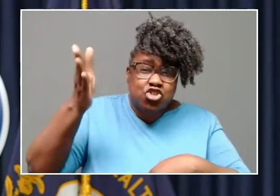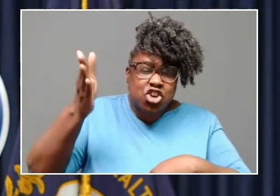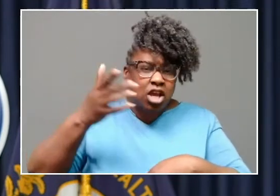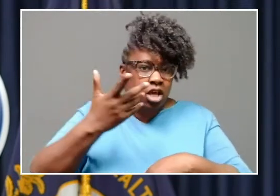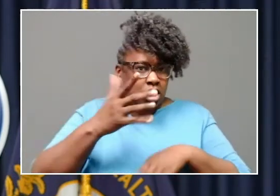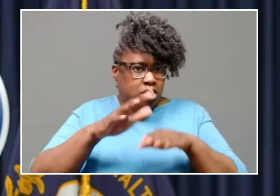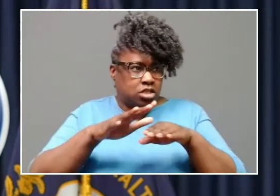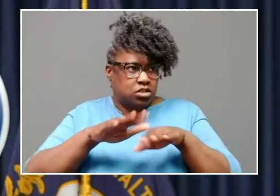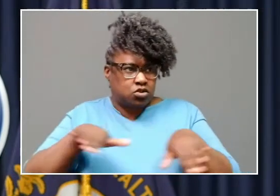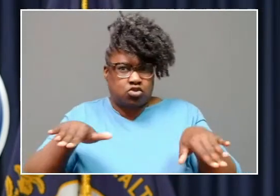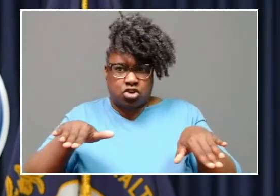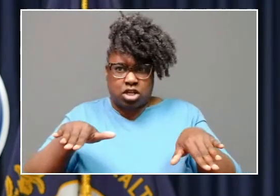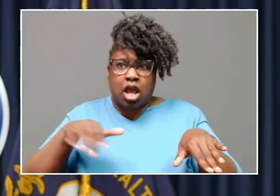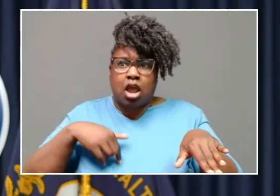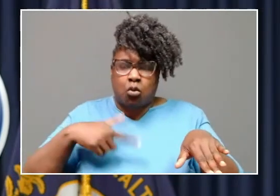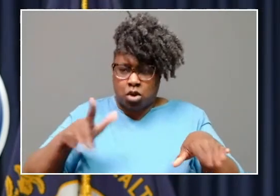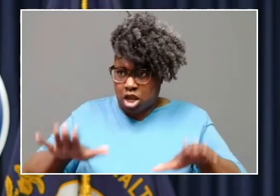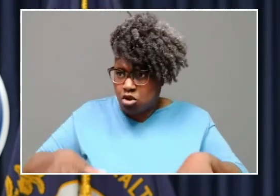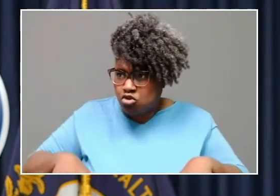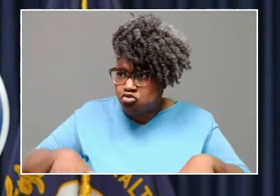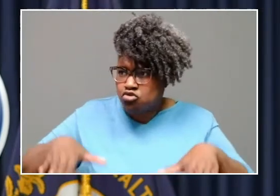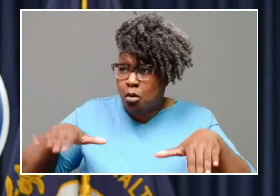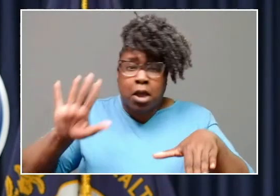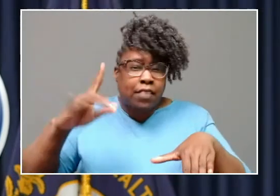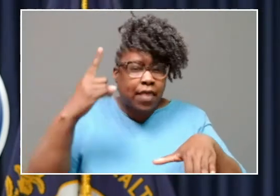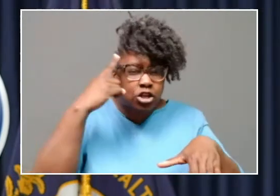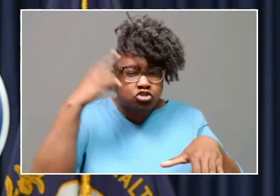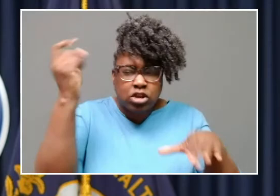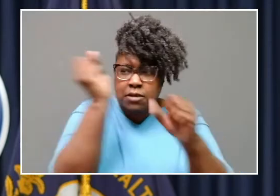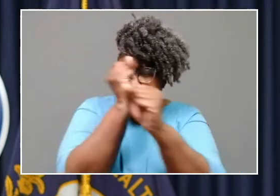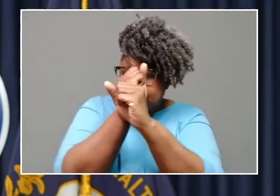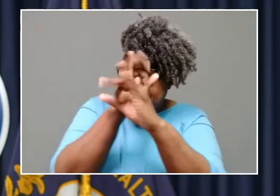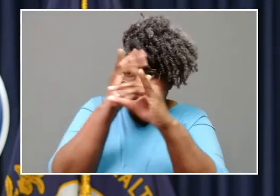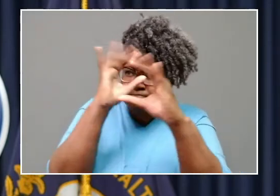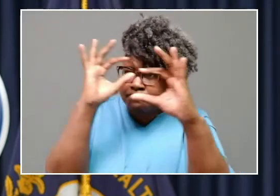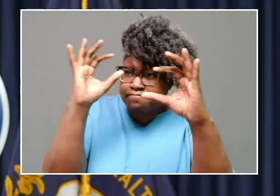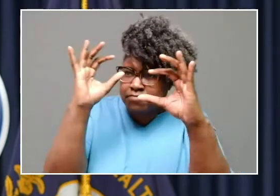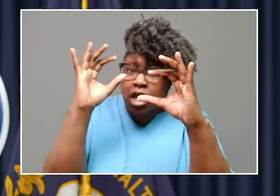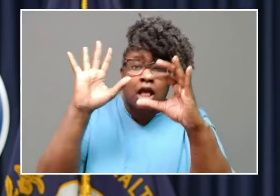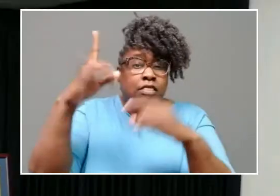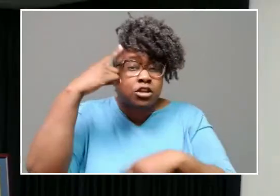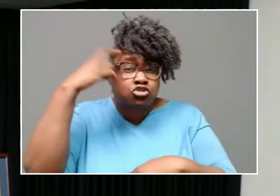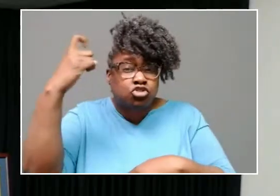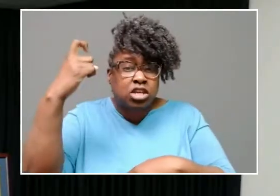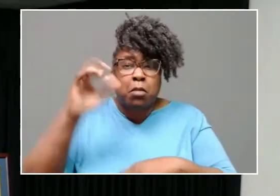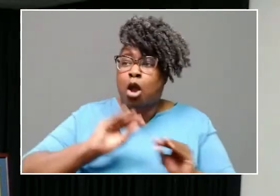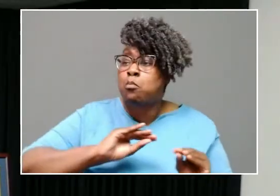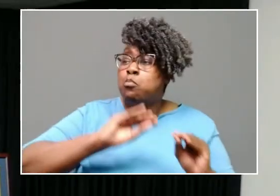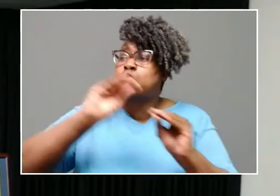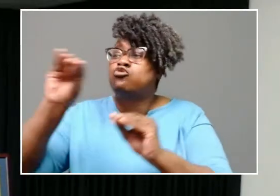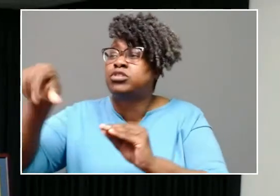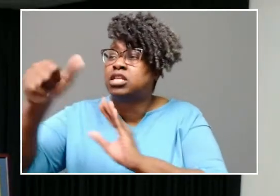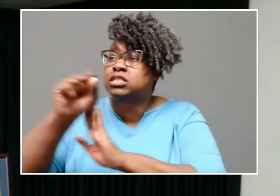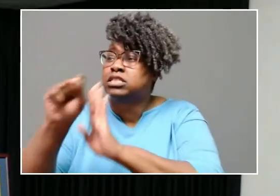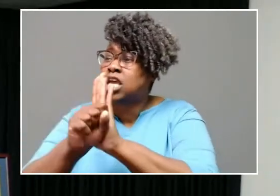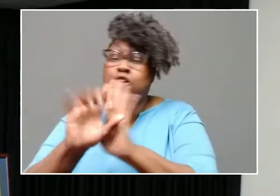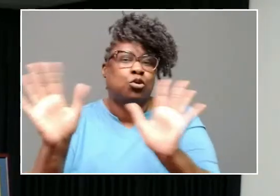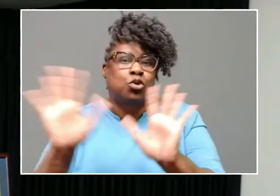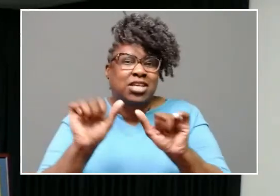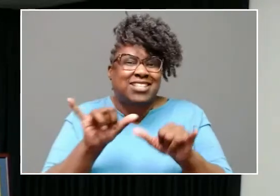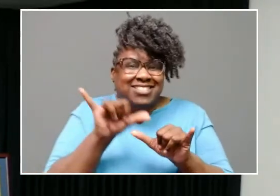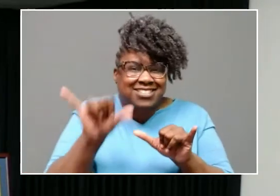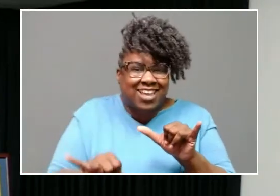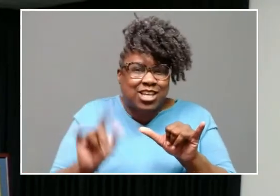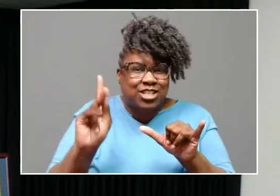how big they dream, they at least have the opportunity to chase their dream right here in Kentucky. Liam. Governor, this